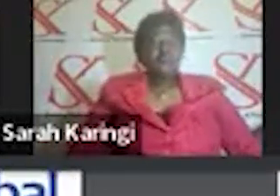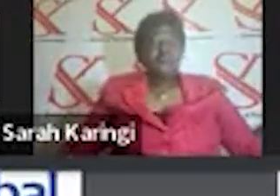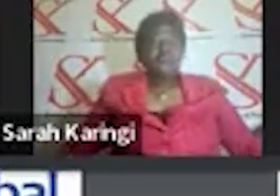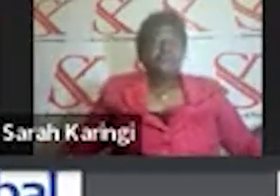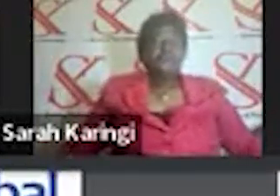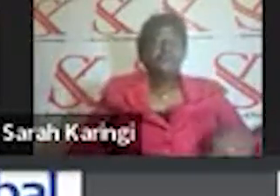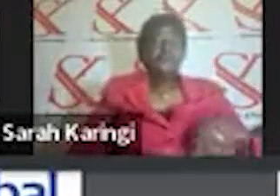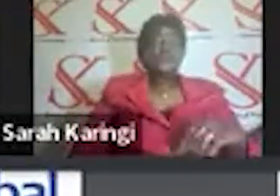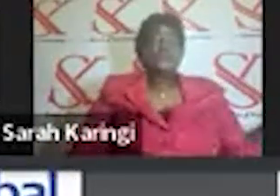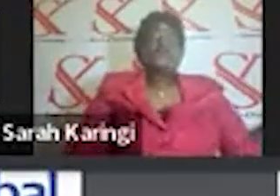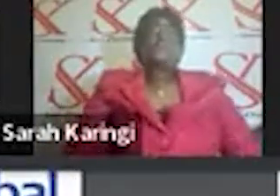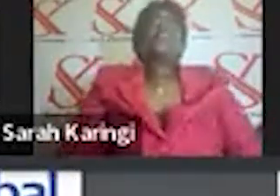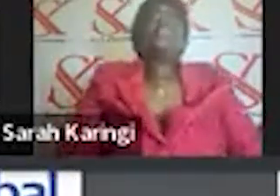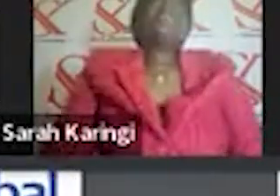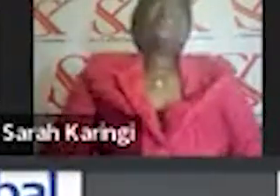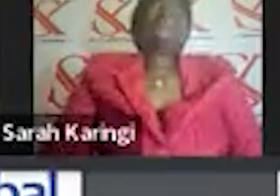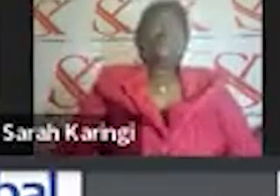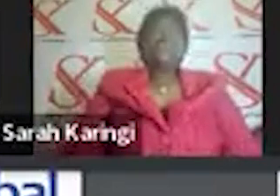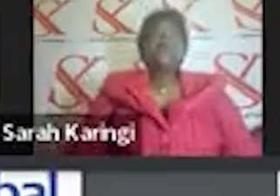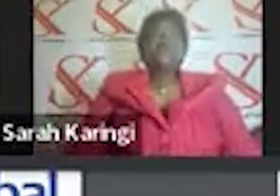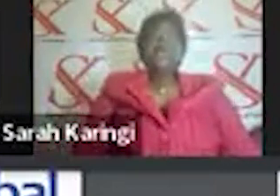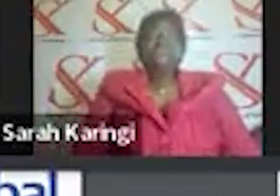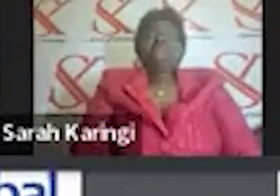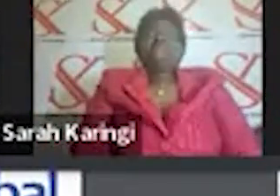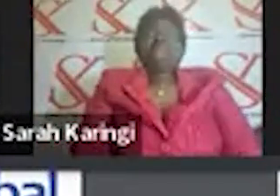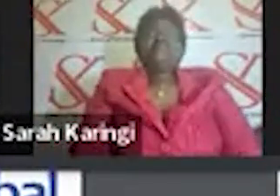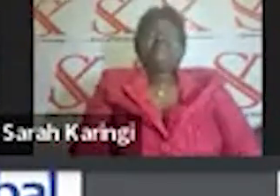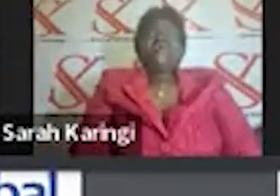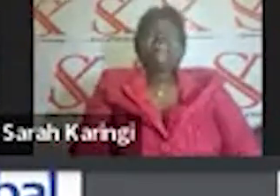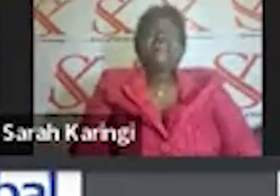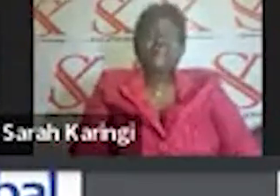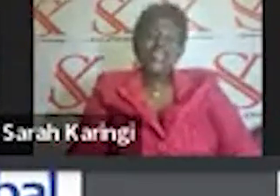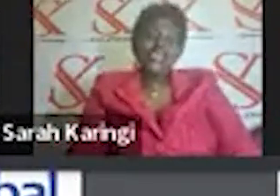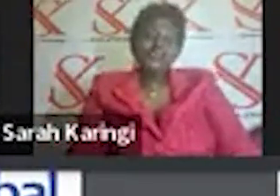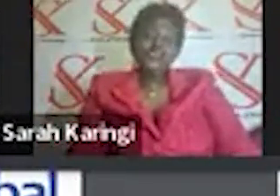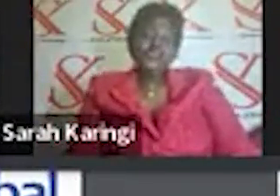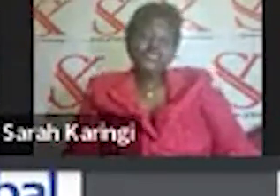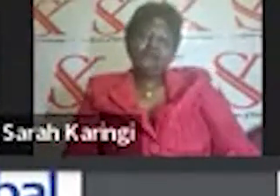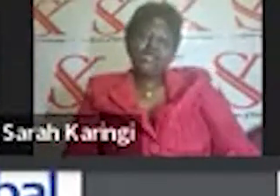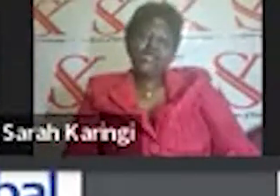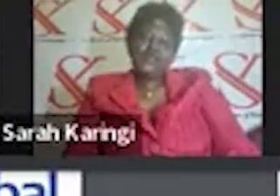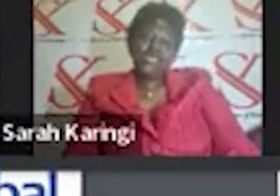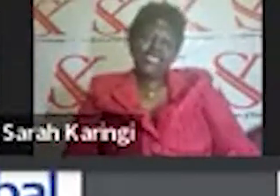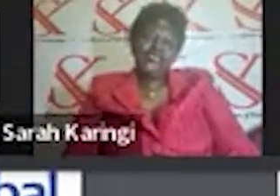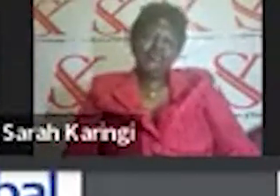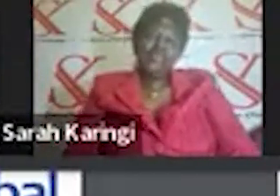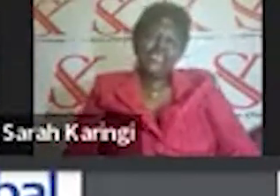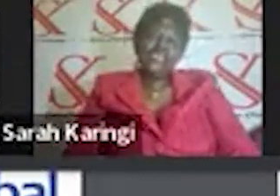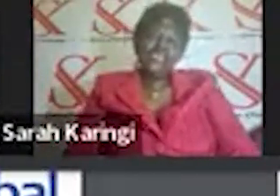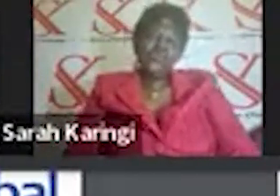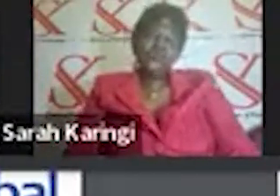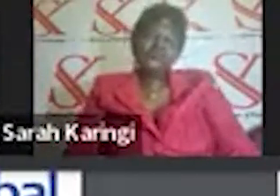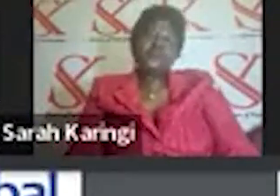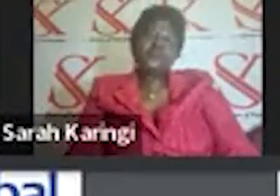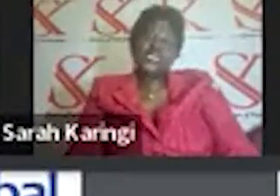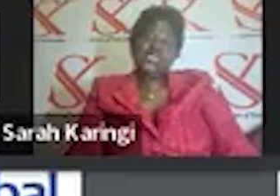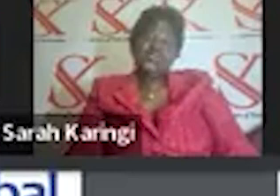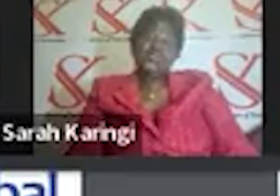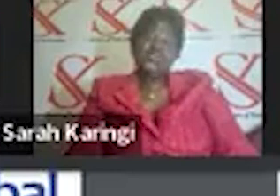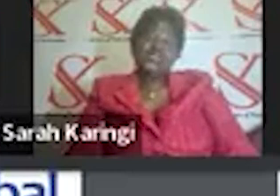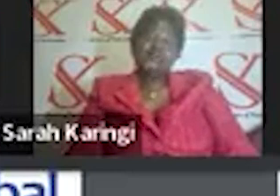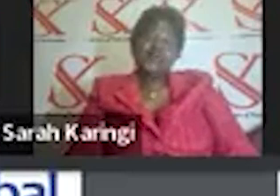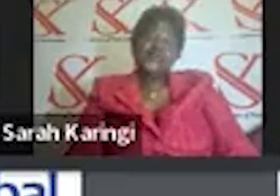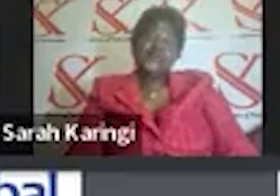So we go to, of course, there's something we call a brand. And a brand, according to Jeff Bezos, is your brand is what people